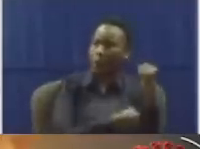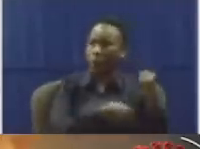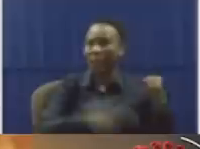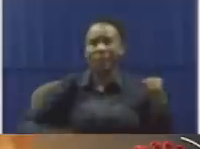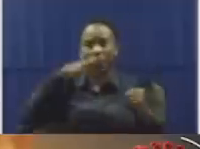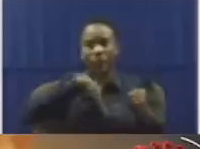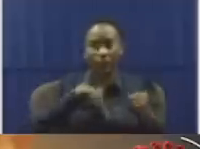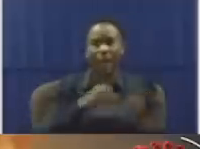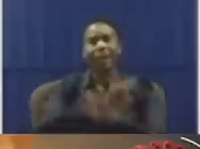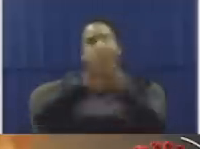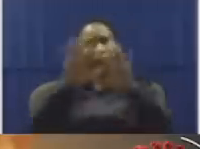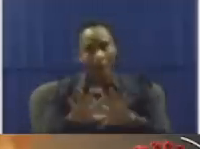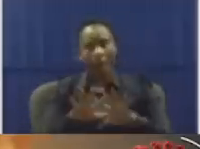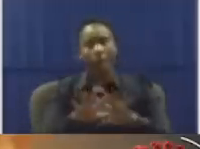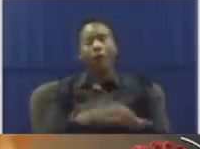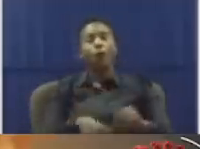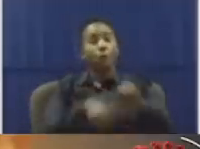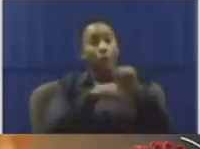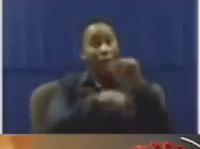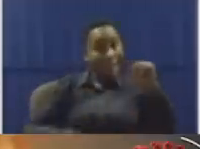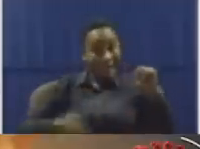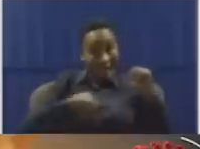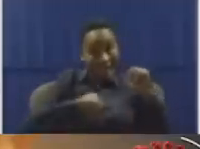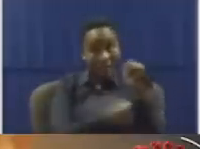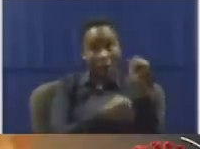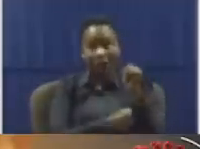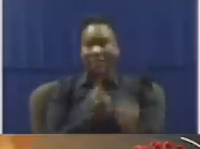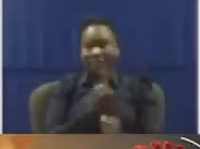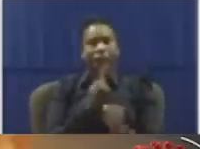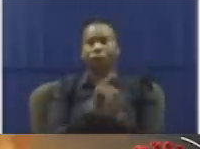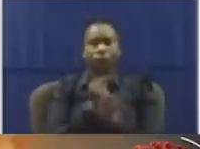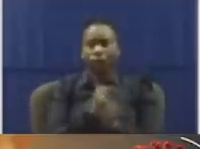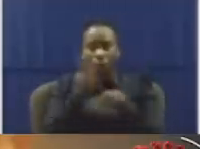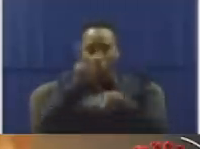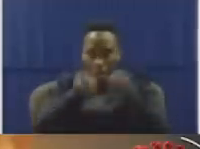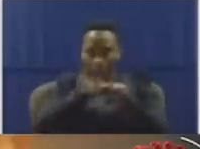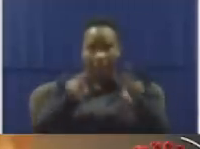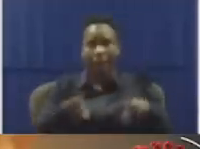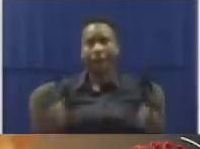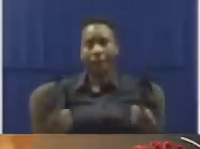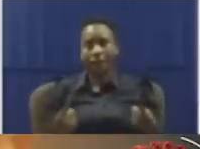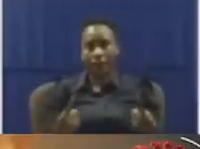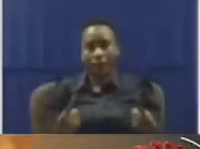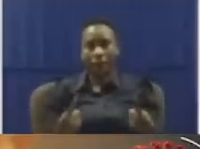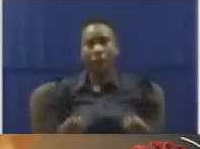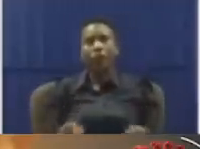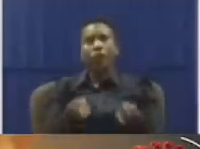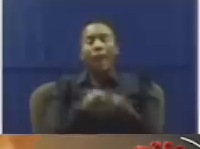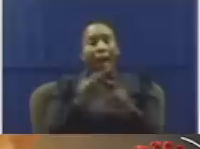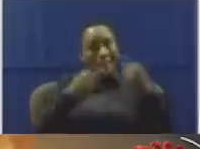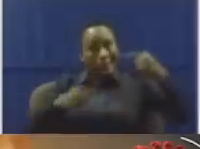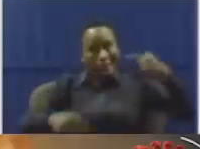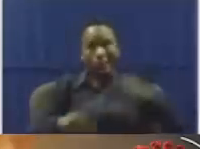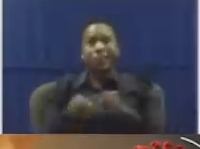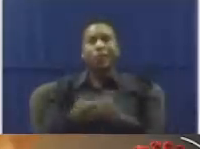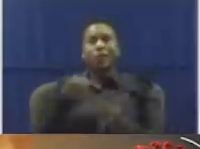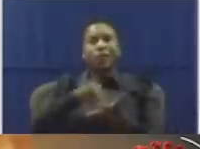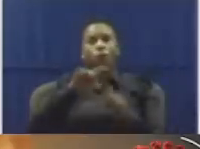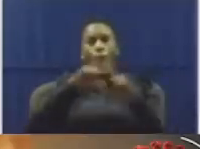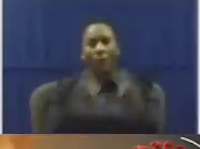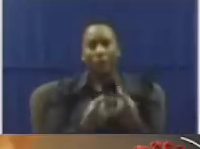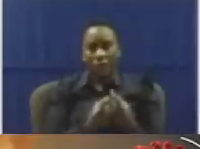presidency cannot police itself. There are many questions we would have raised in such a standing committee, or if the president